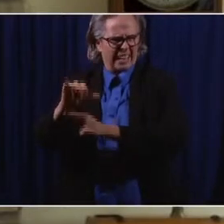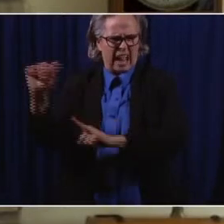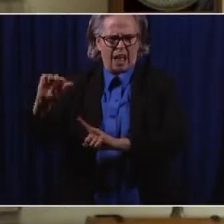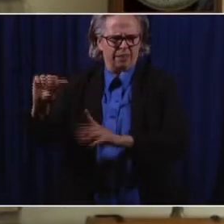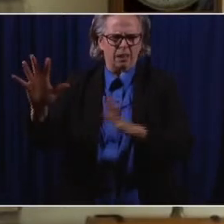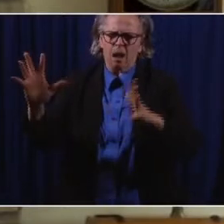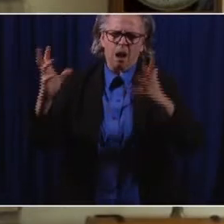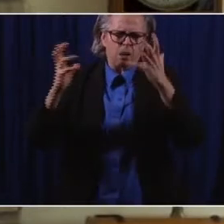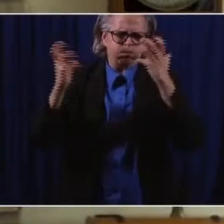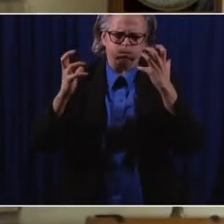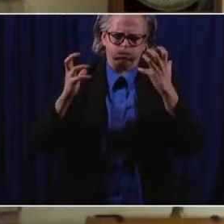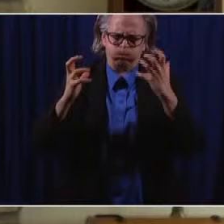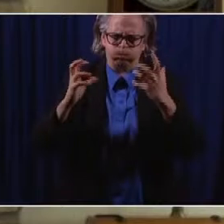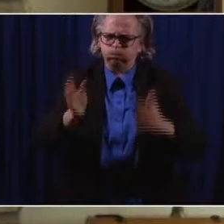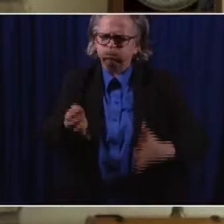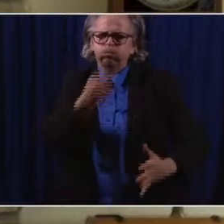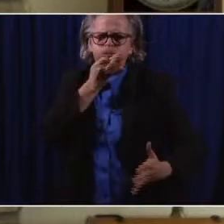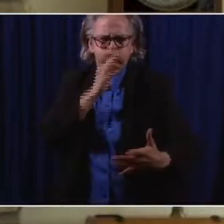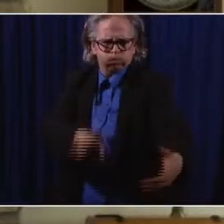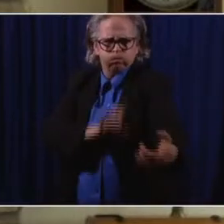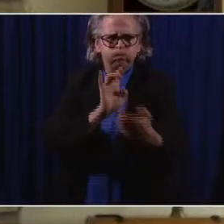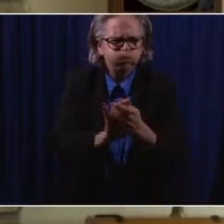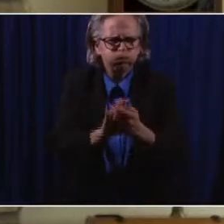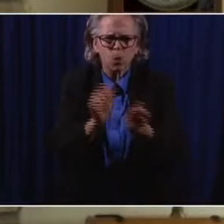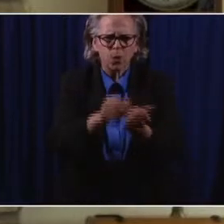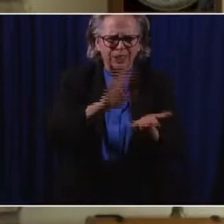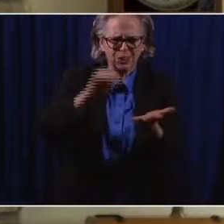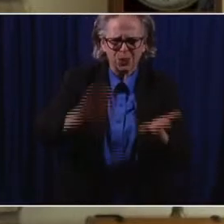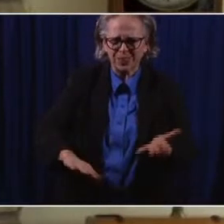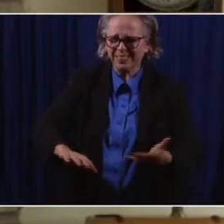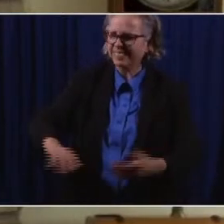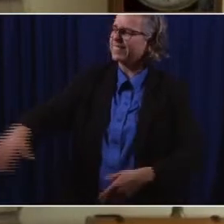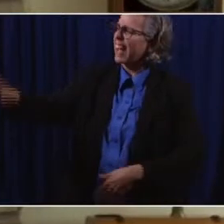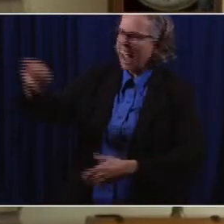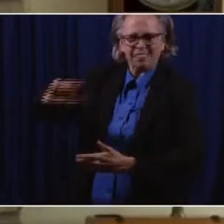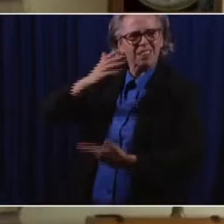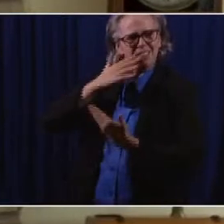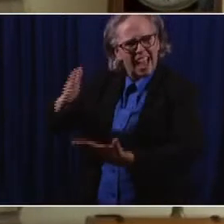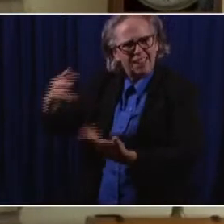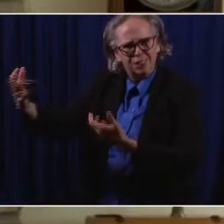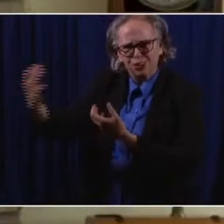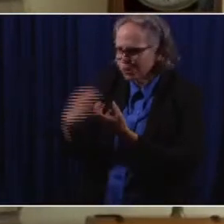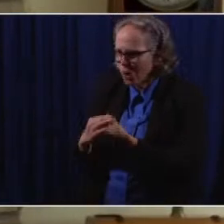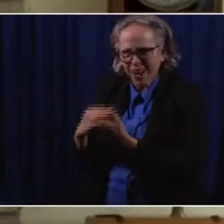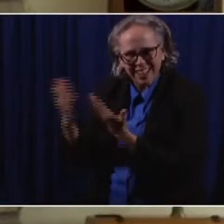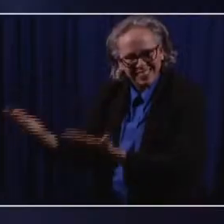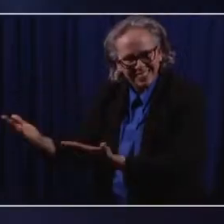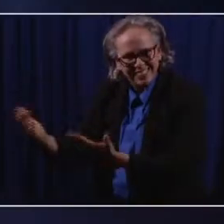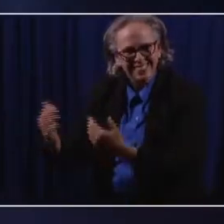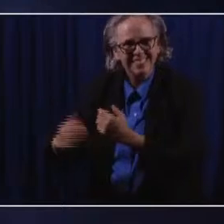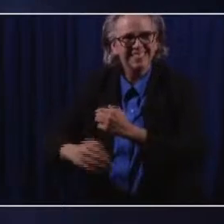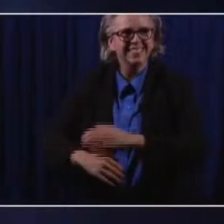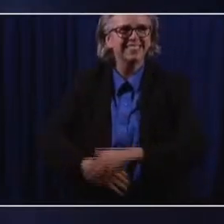to connect with students. Anthony, thank you very much for joining us today.